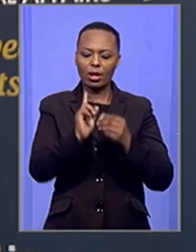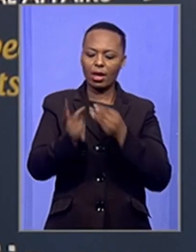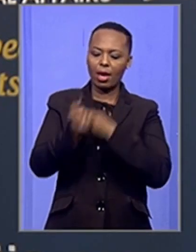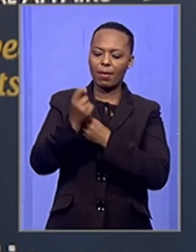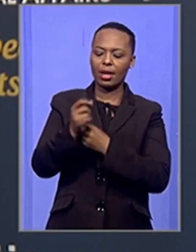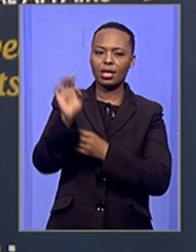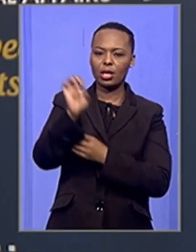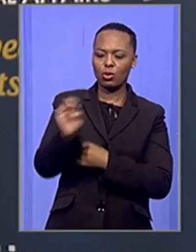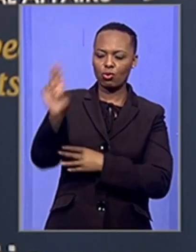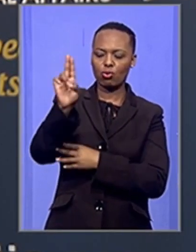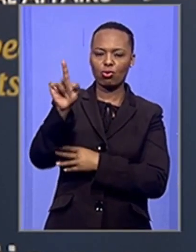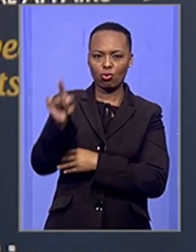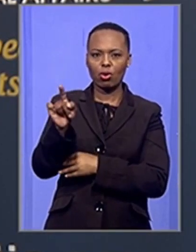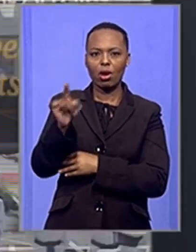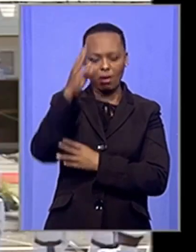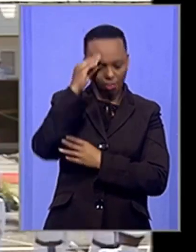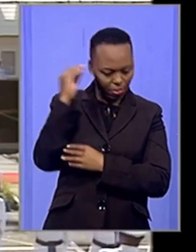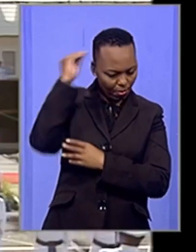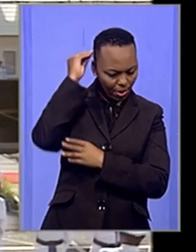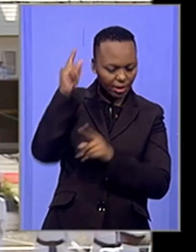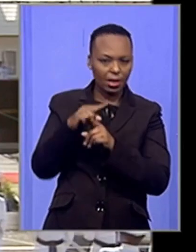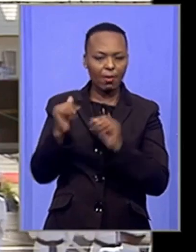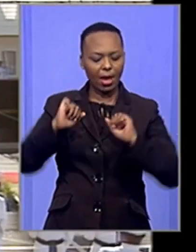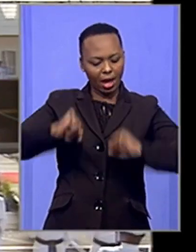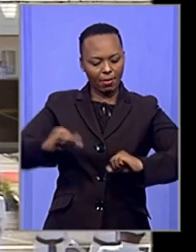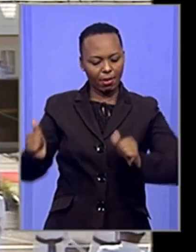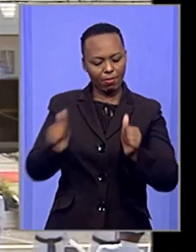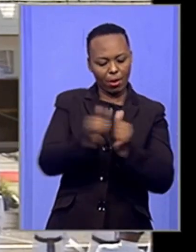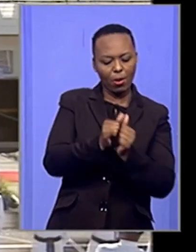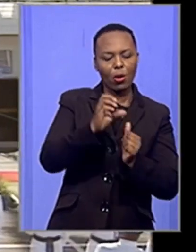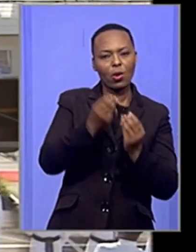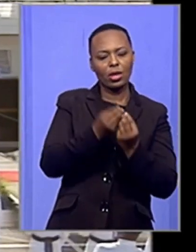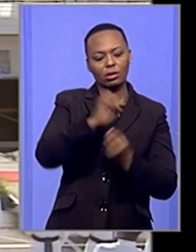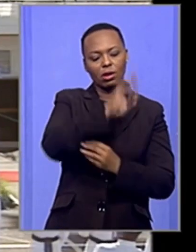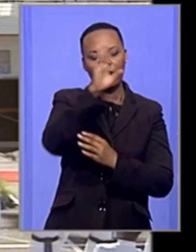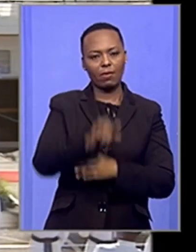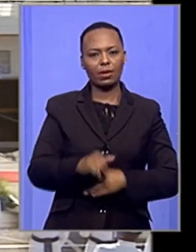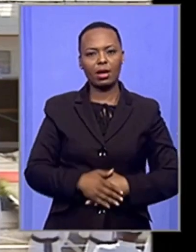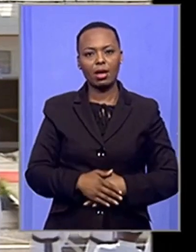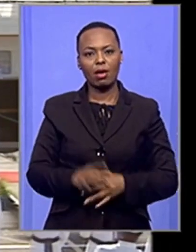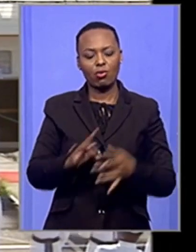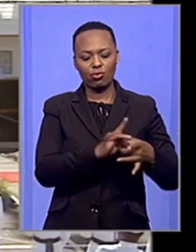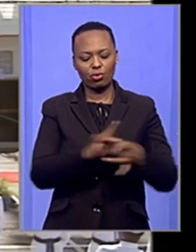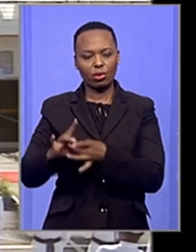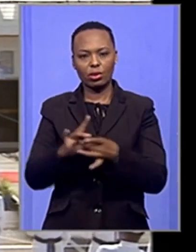Union in its agreement with Southern Africa. Maqhama Afrika Borwa le Brithane a